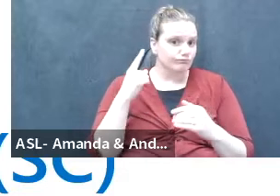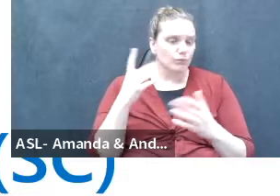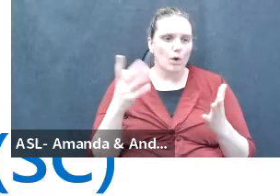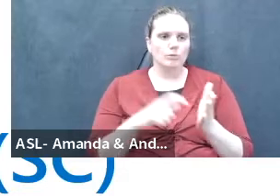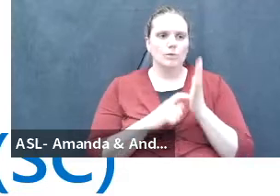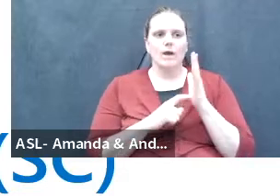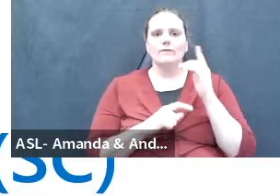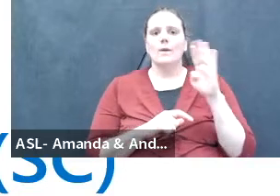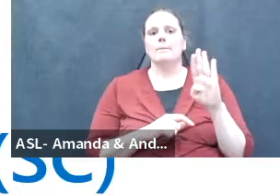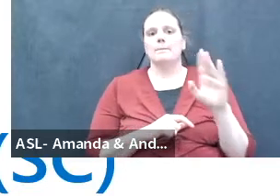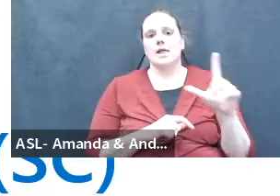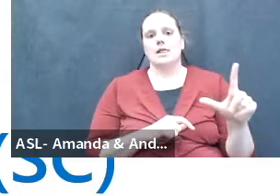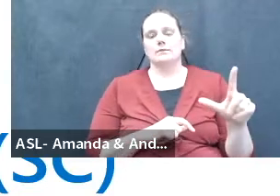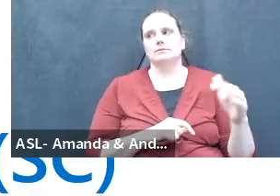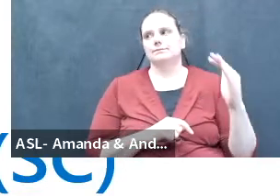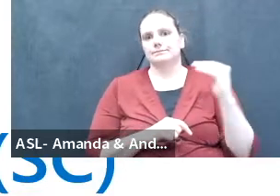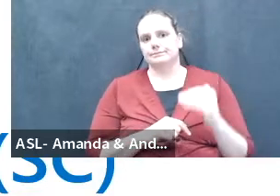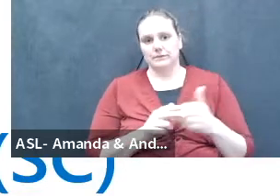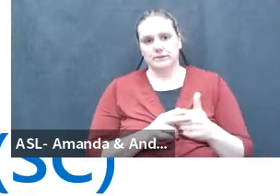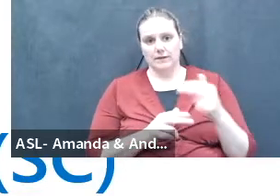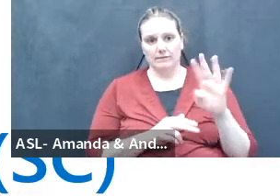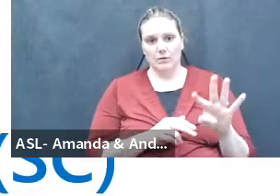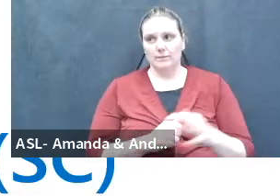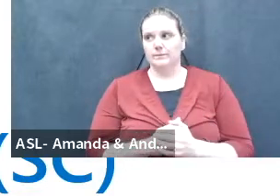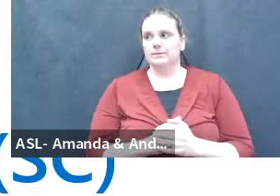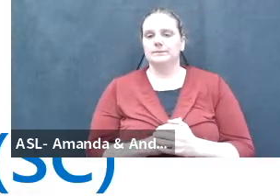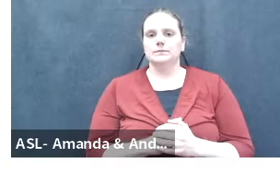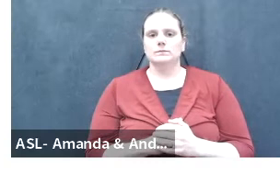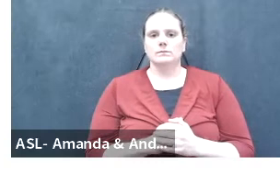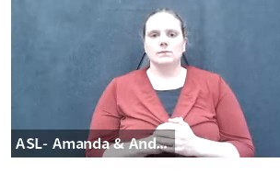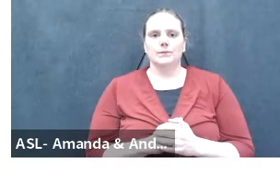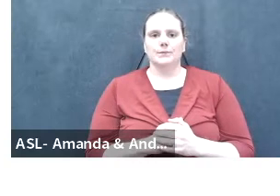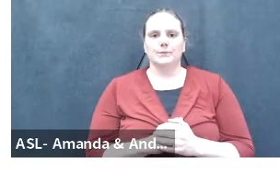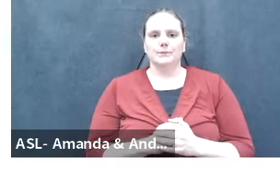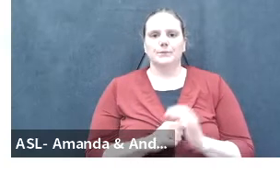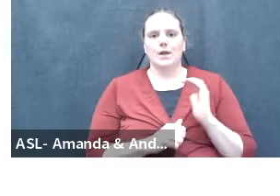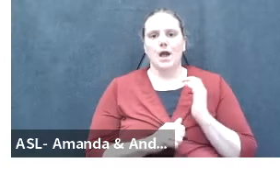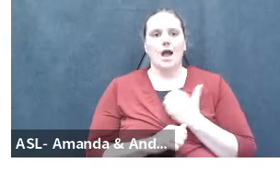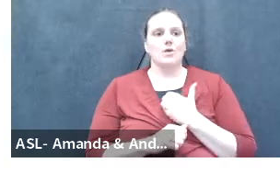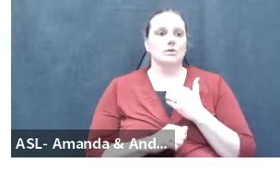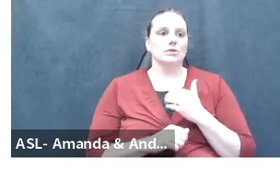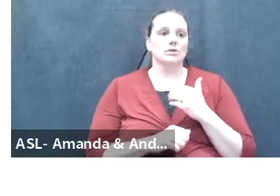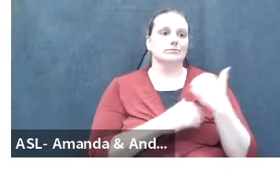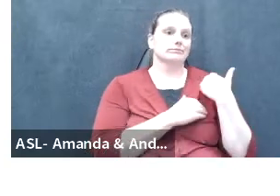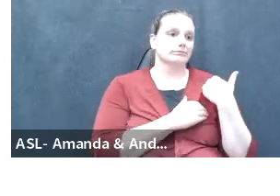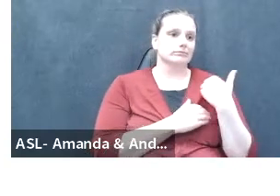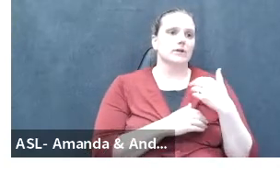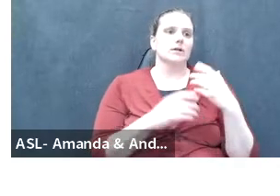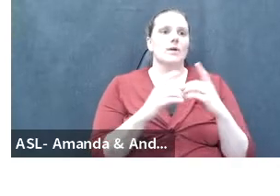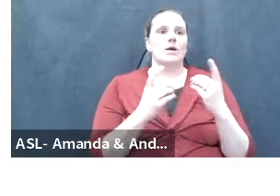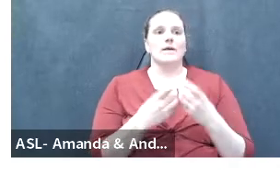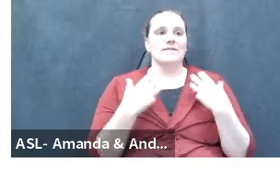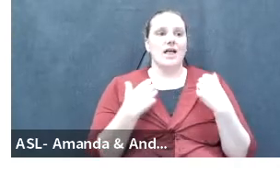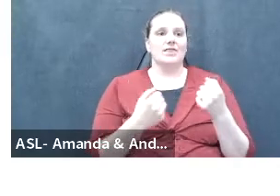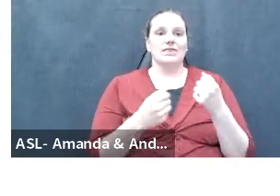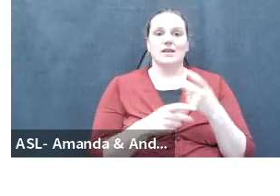the bill. So we'll go down to slide 4. So our charge, Department of Health and Healthcare Authority, is